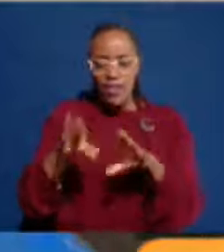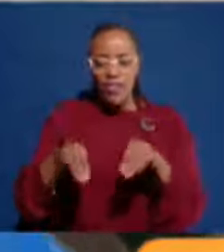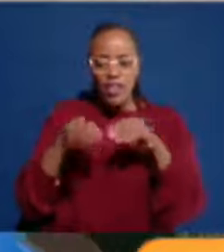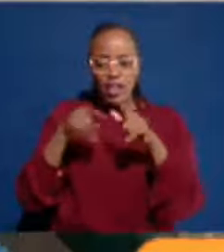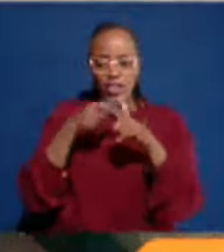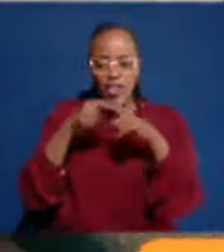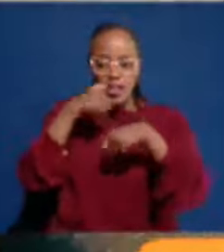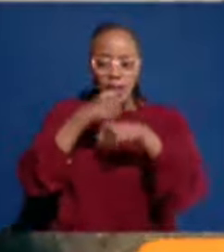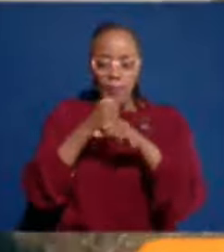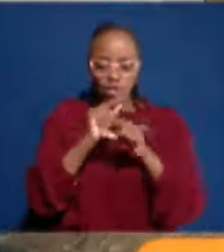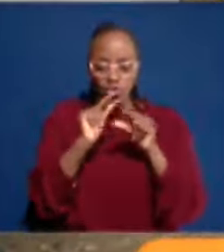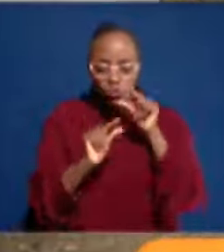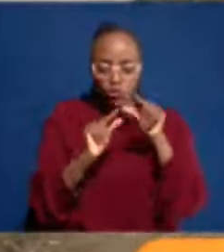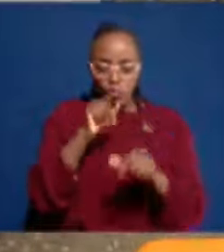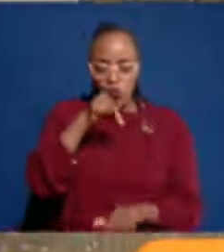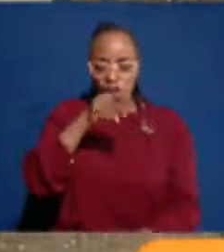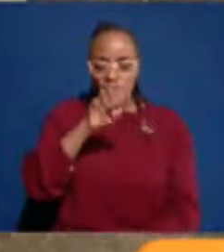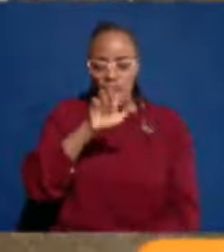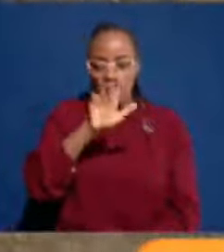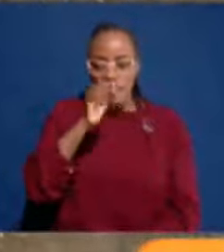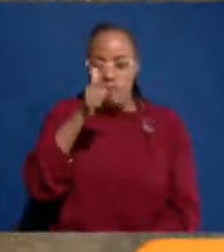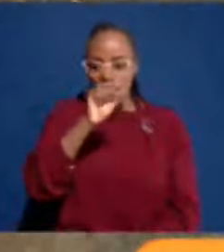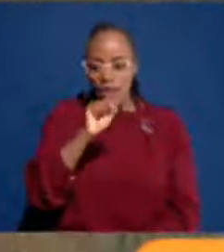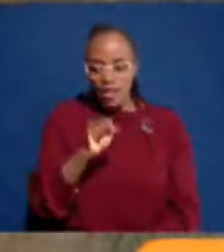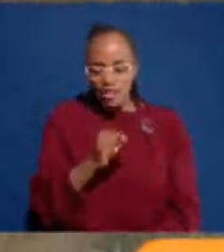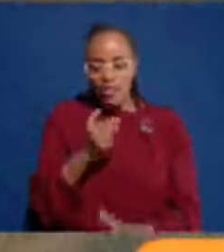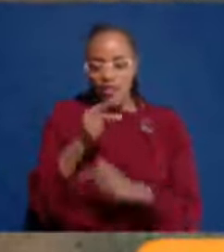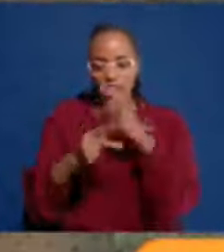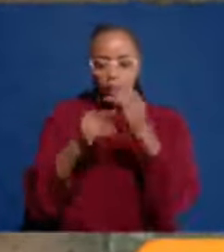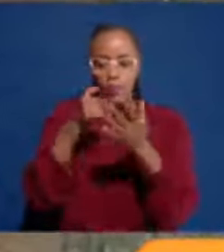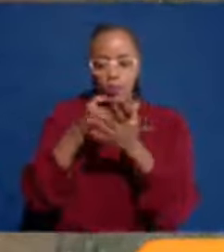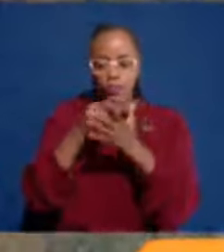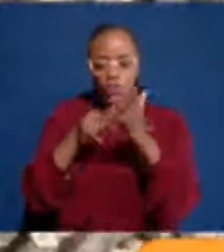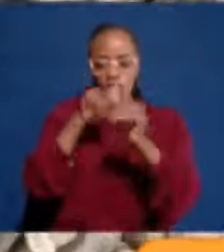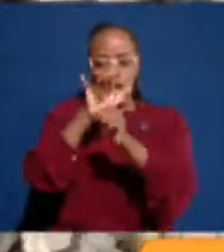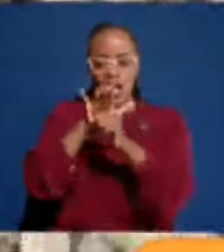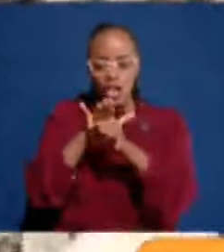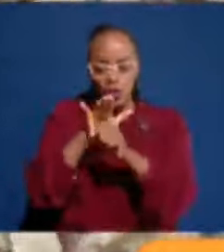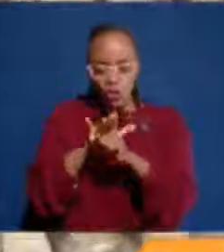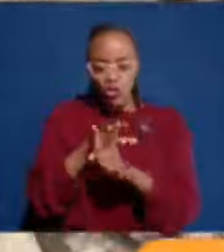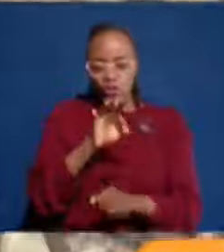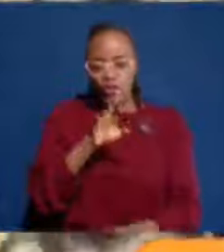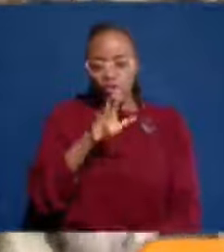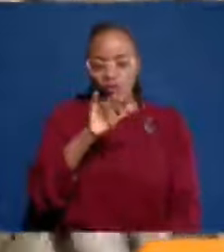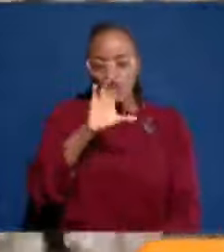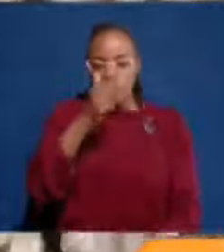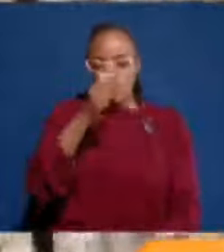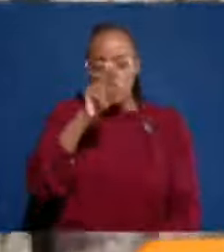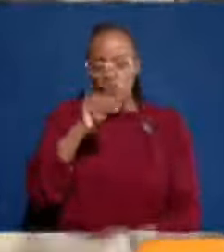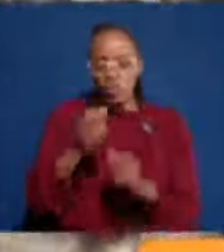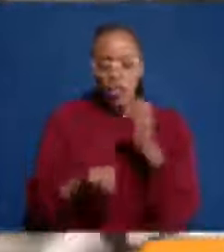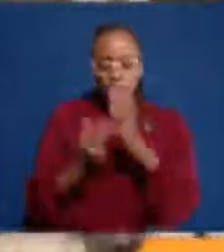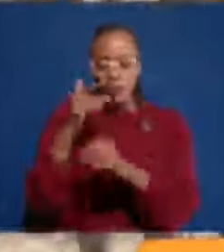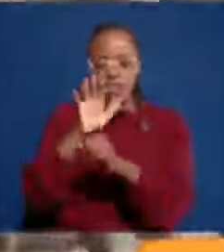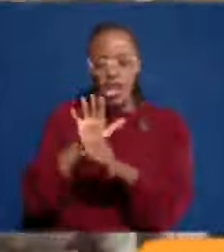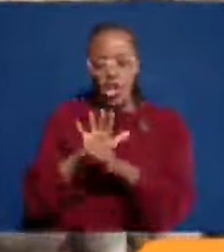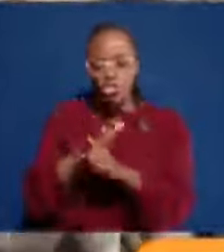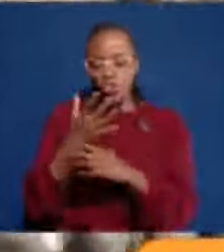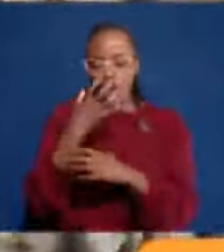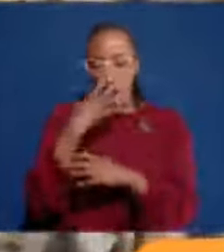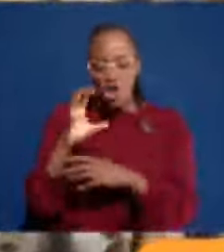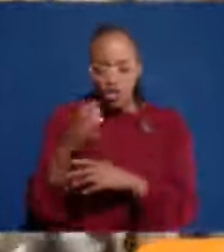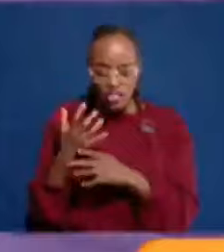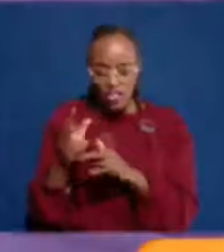molds it into small pellets. The pelleting process involves a lot of friction, hence produces a lot of heat.